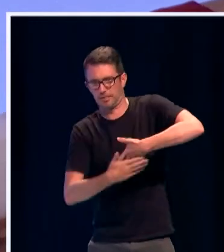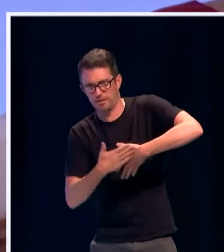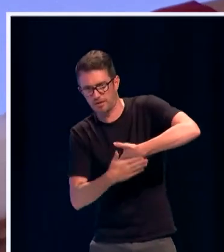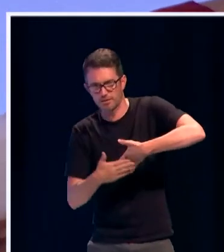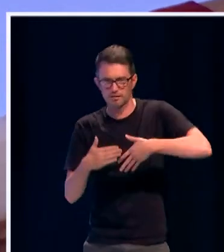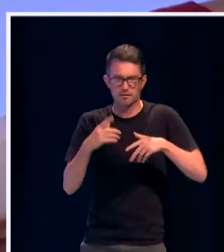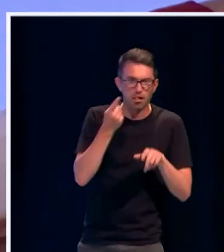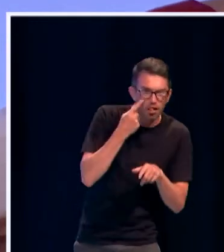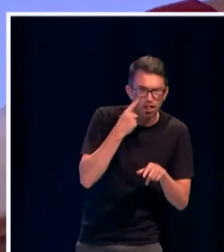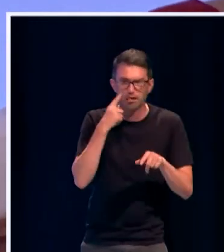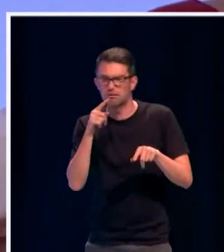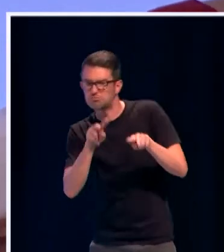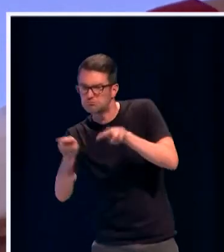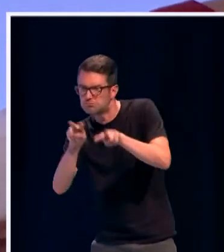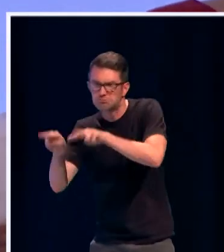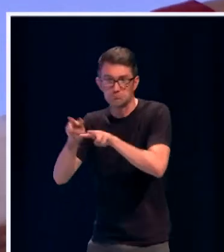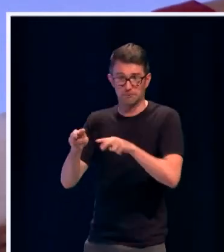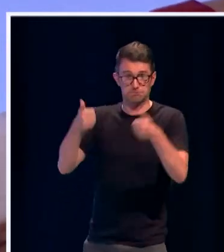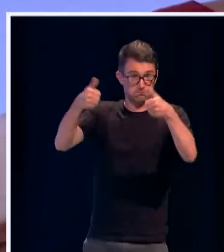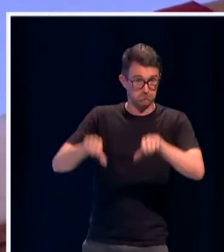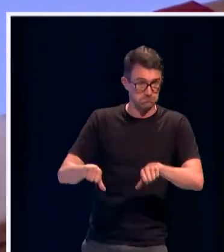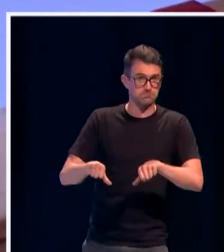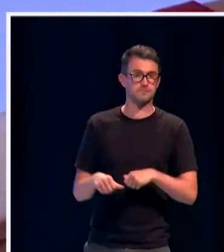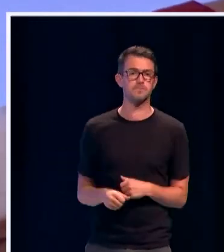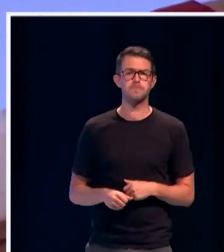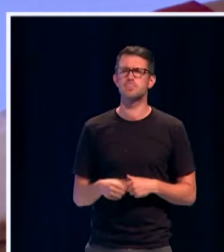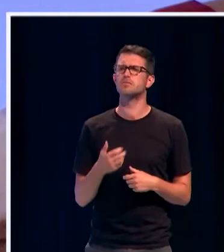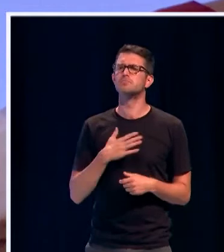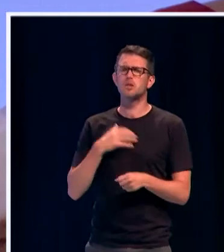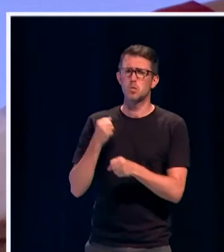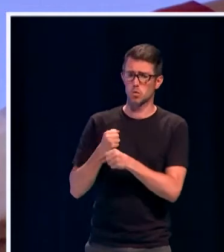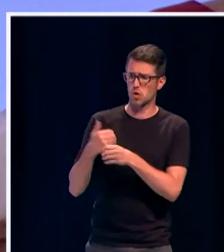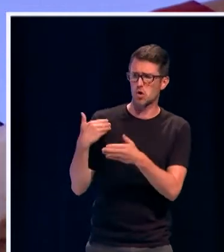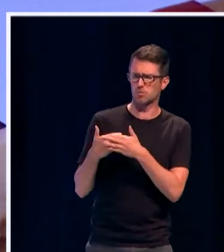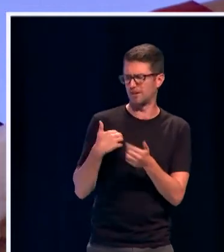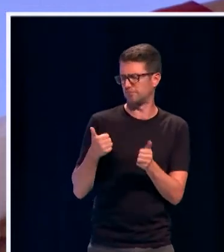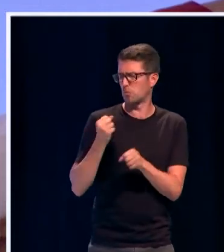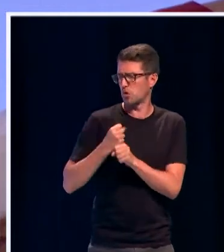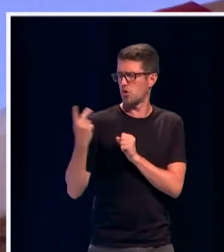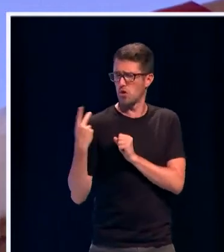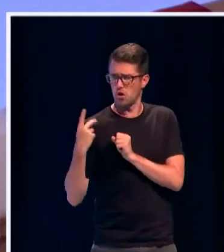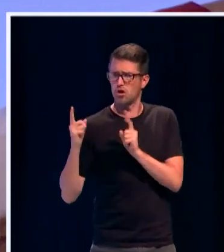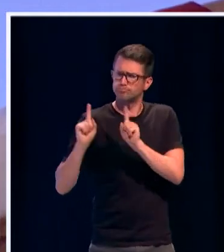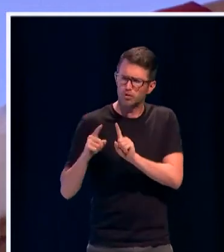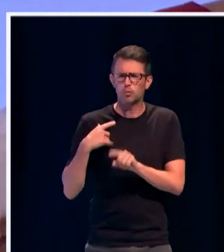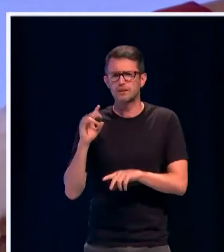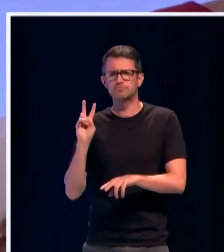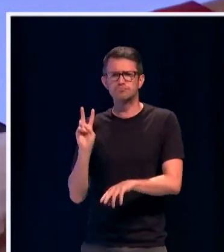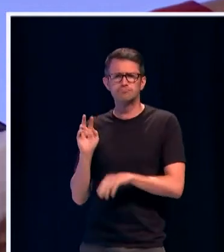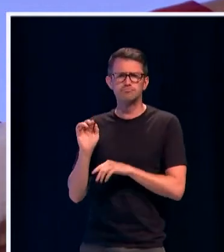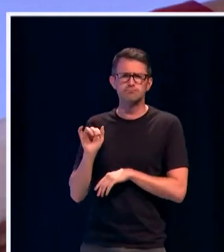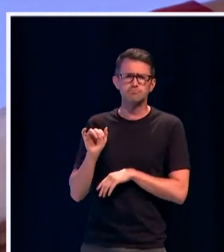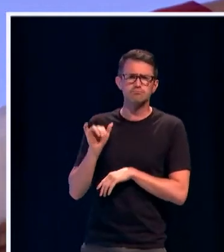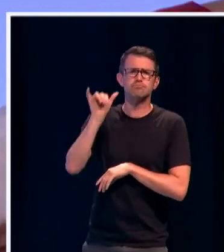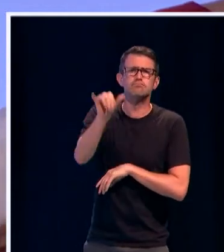of disability, we went on a mission to Sudan to conduct a training